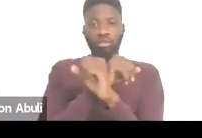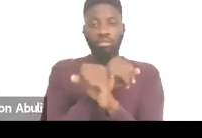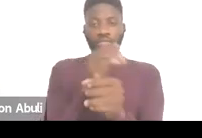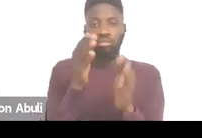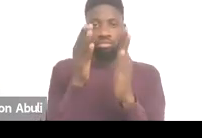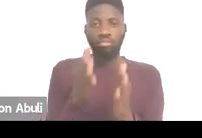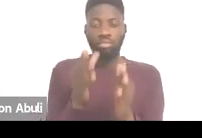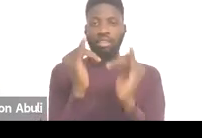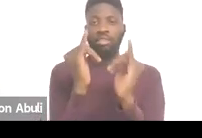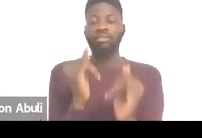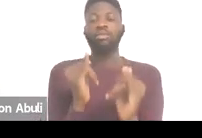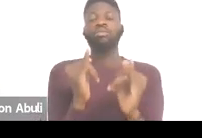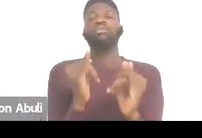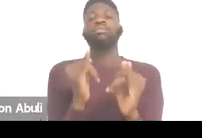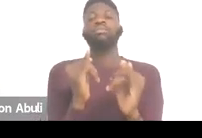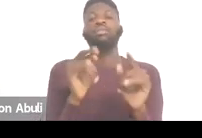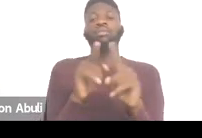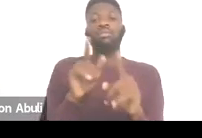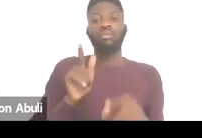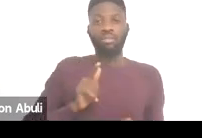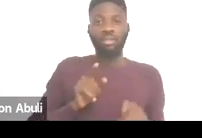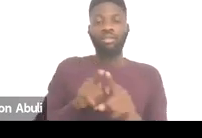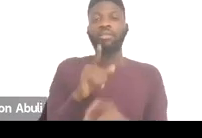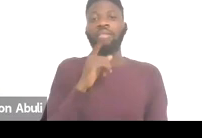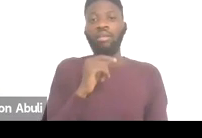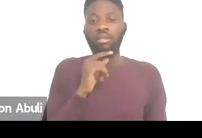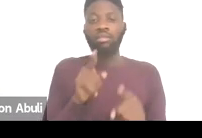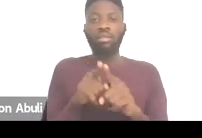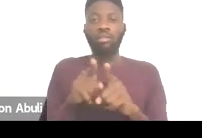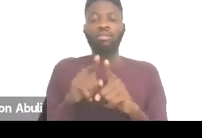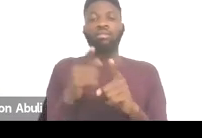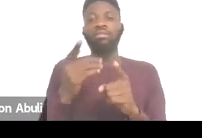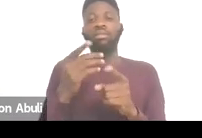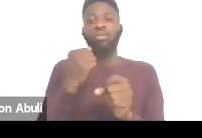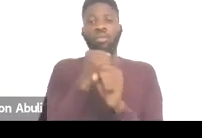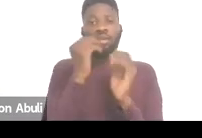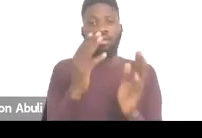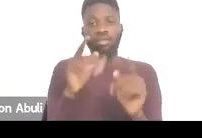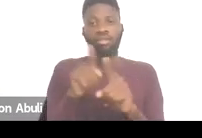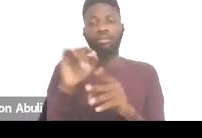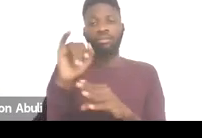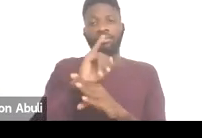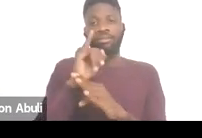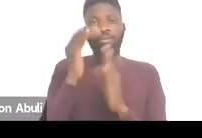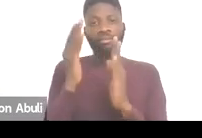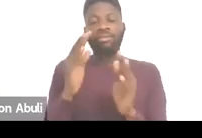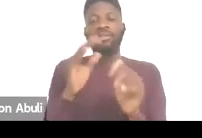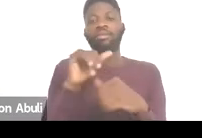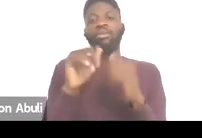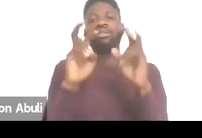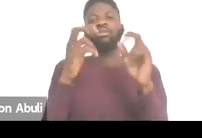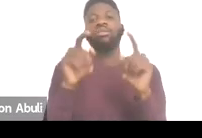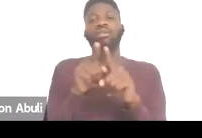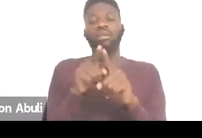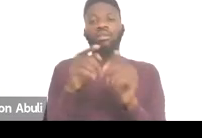individual, you as a lady, as a gentleman, as an employee, as an intern, on these kind of issues. So